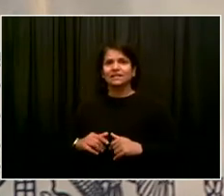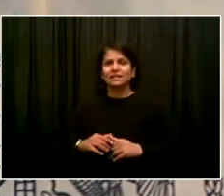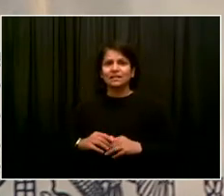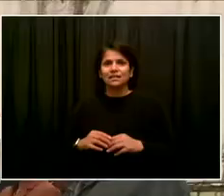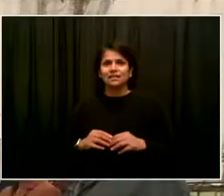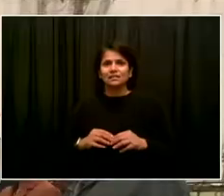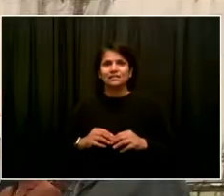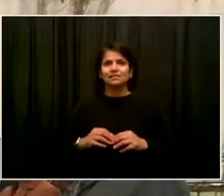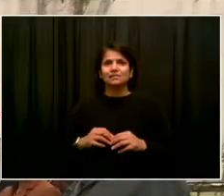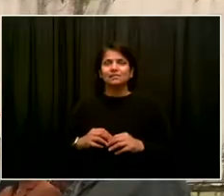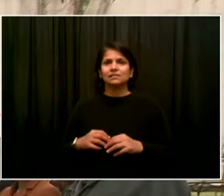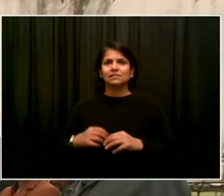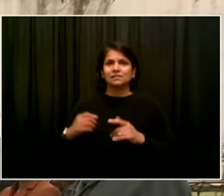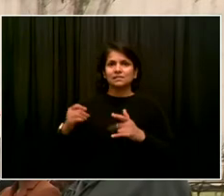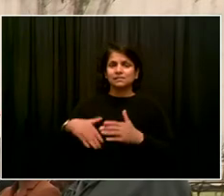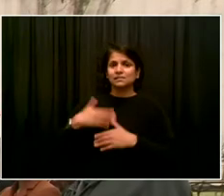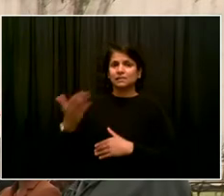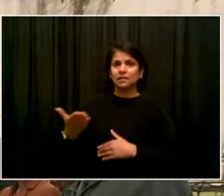Austin.